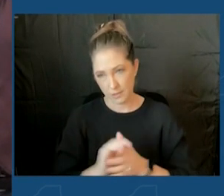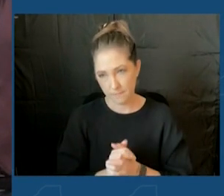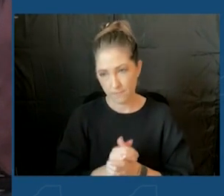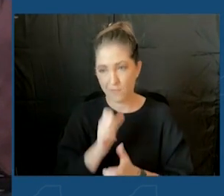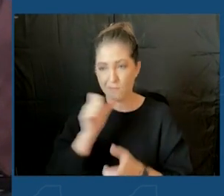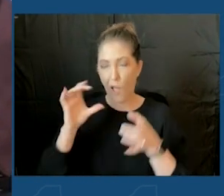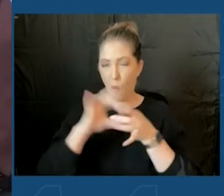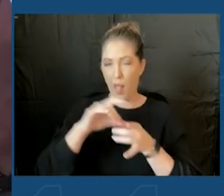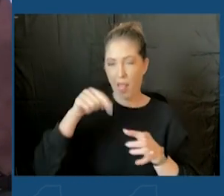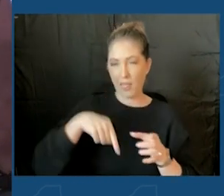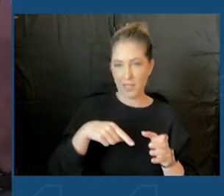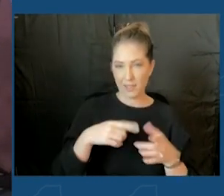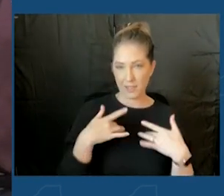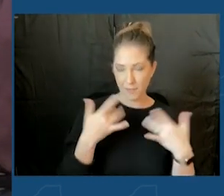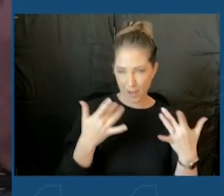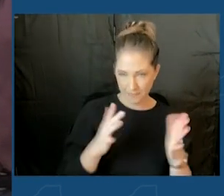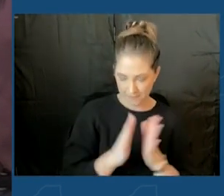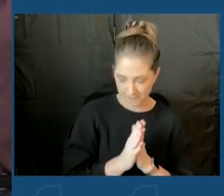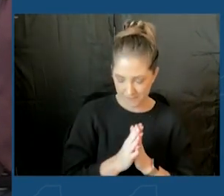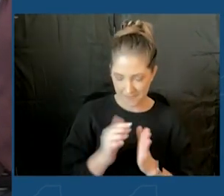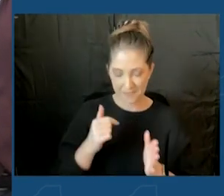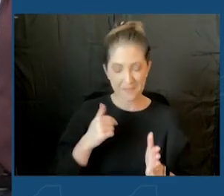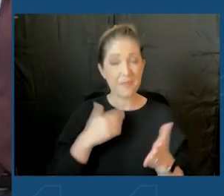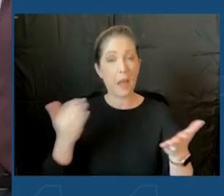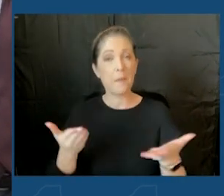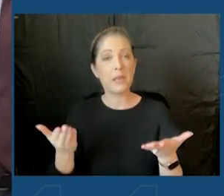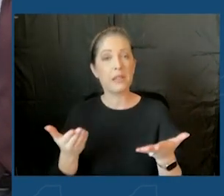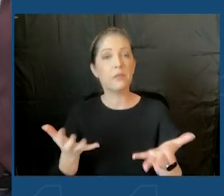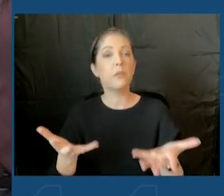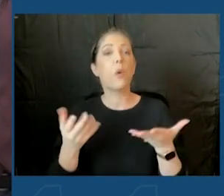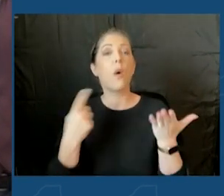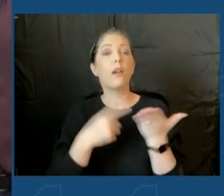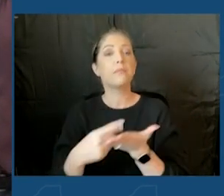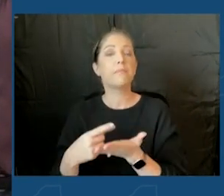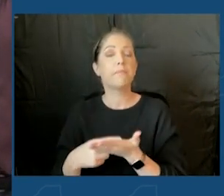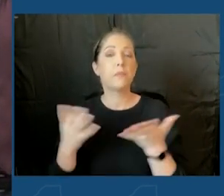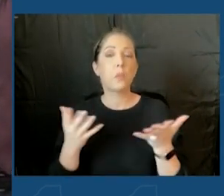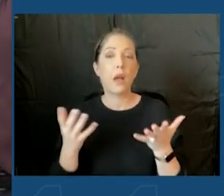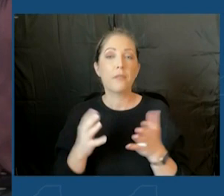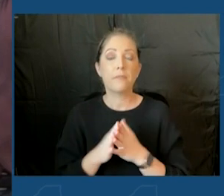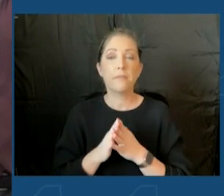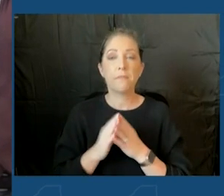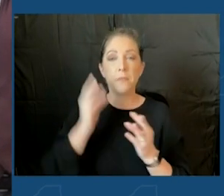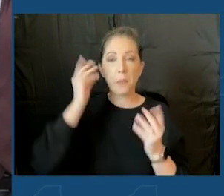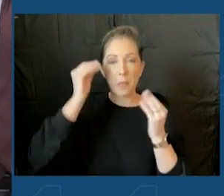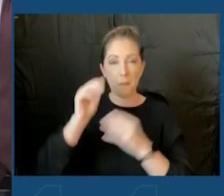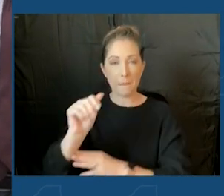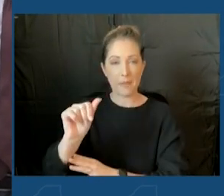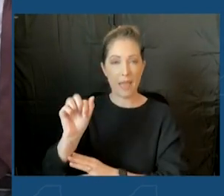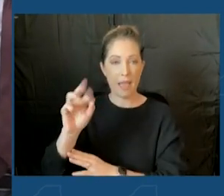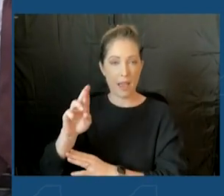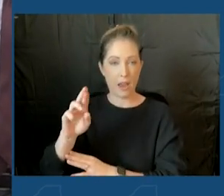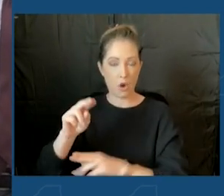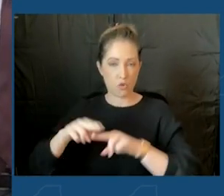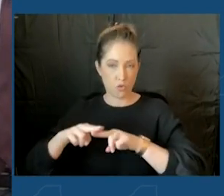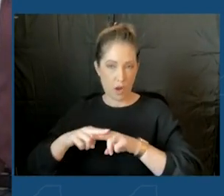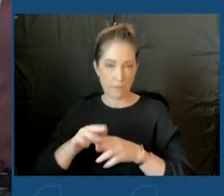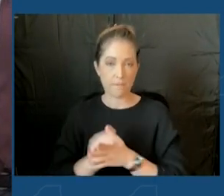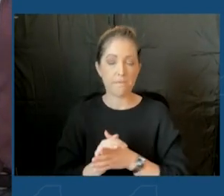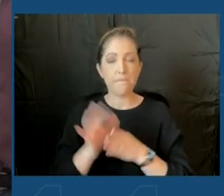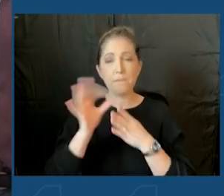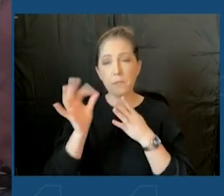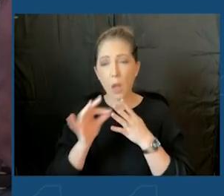But while I'm here, I also want to talk about the rethinking of the air train. Okay. What are our